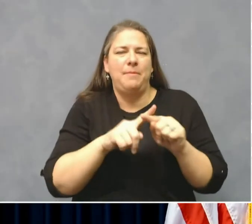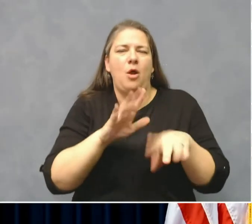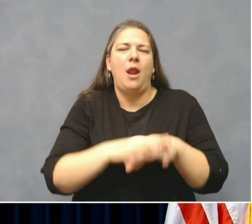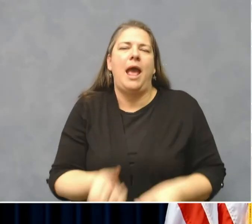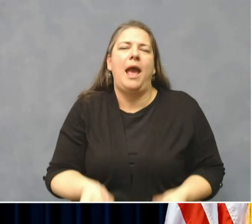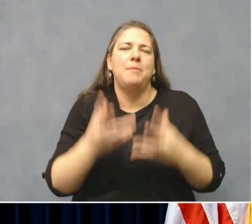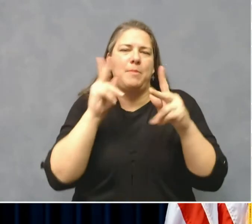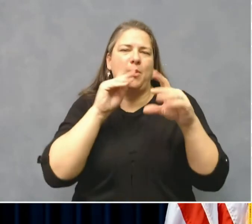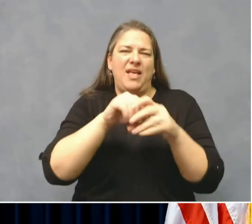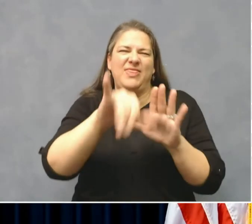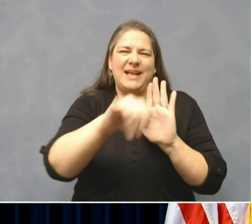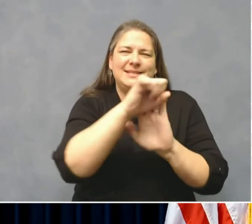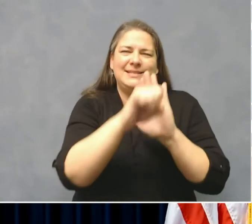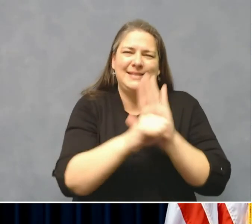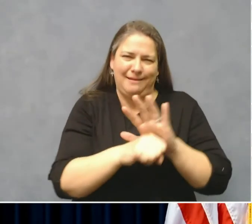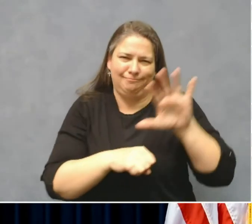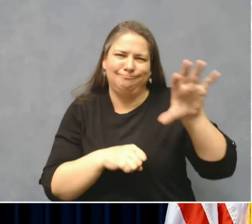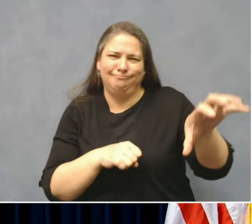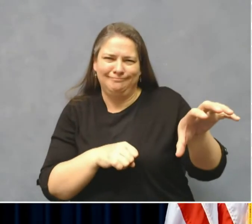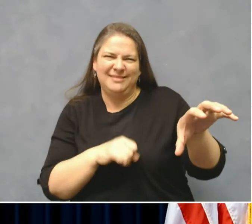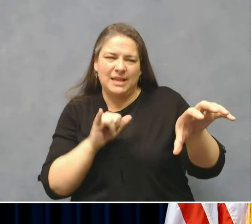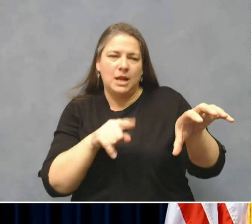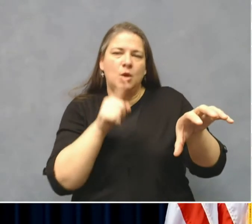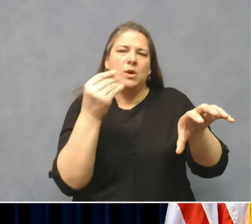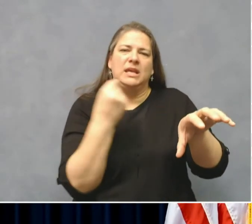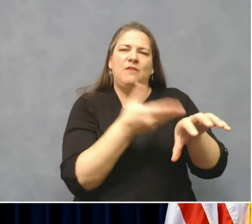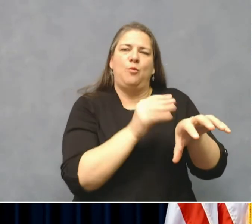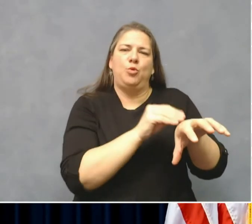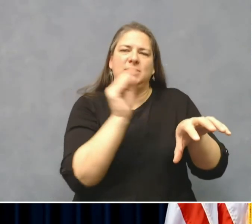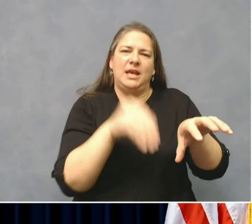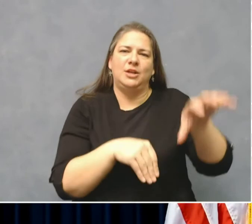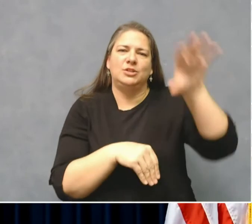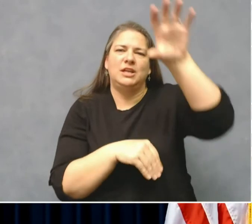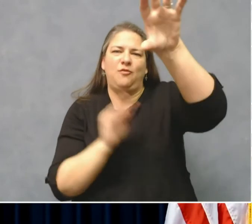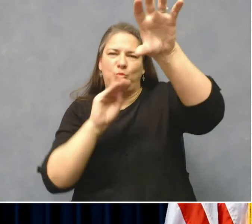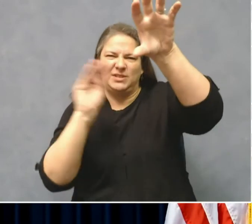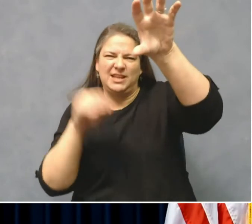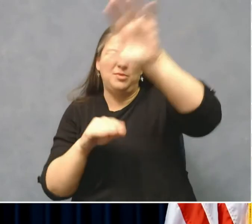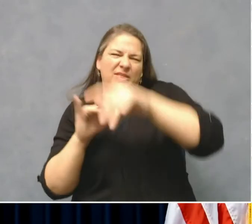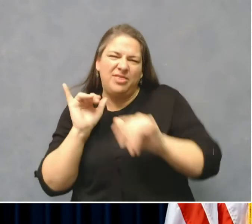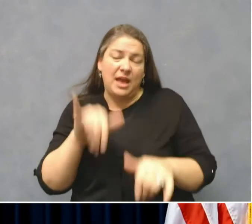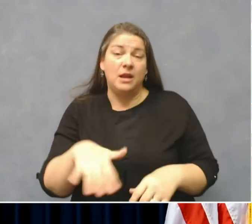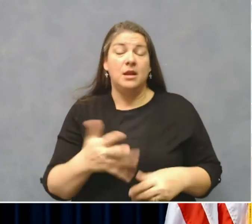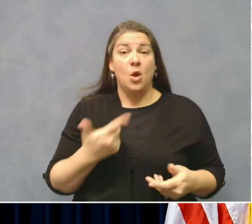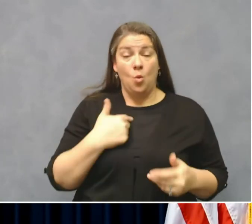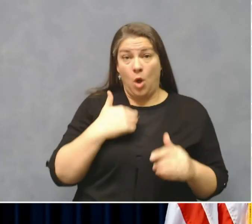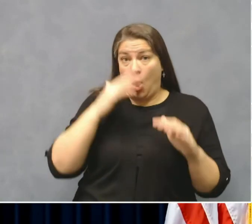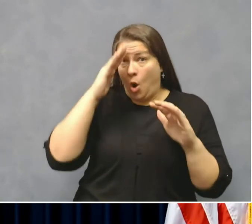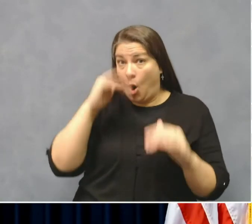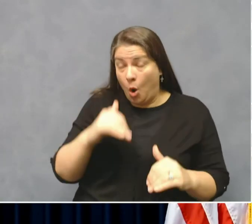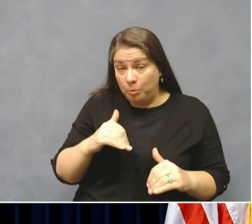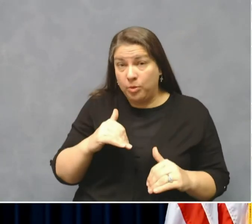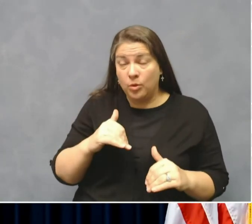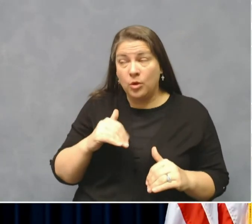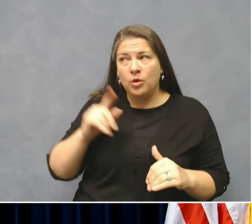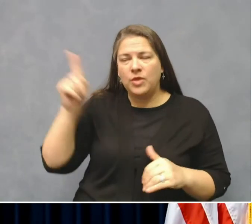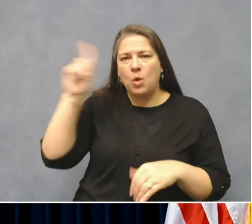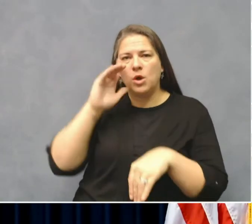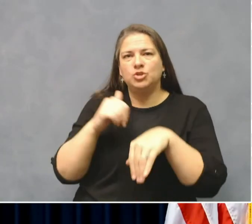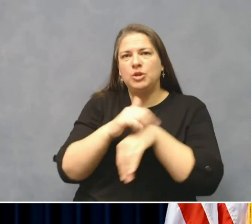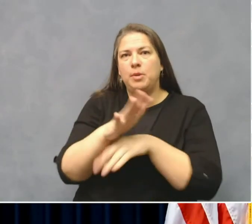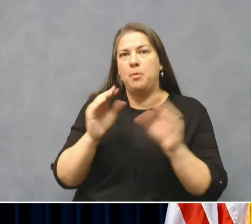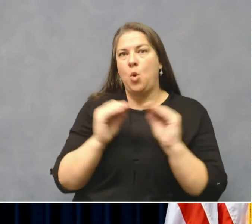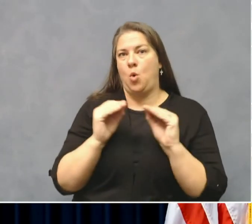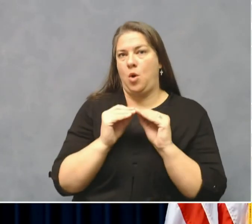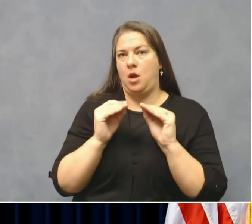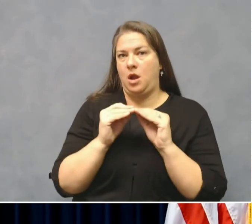how much is out there. And so, my hope is that what they mean is that there are going to be additional shipments near the end of the